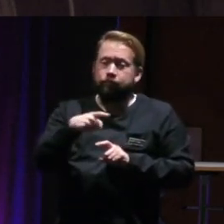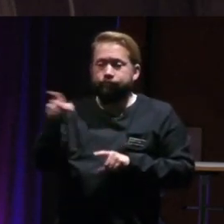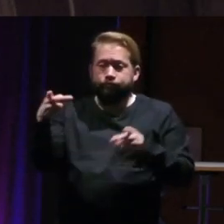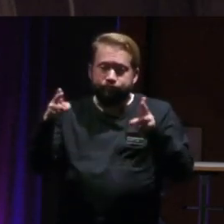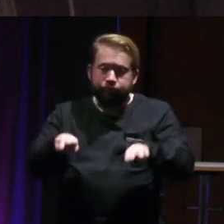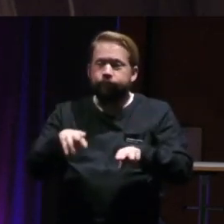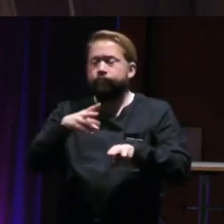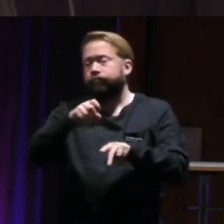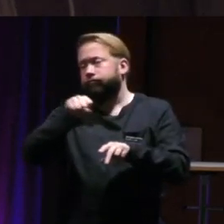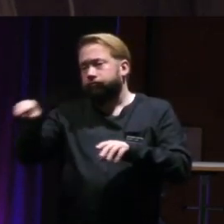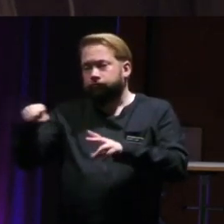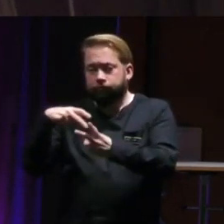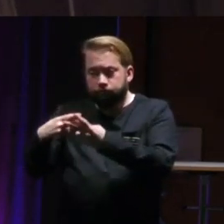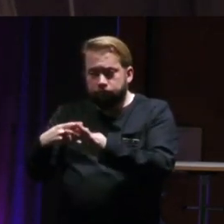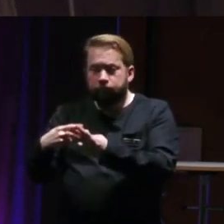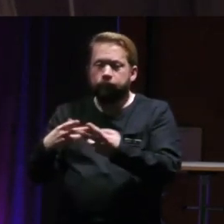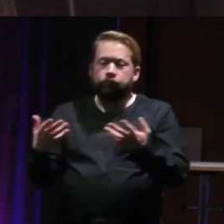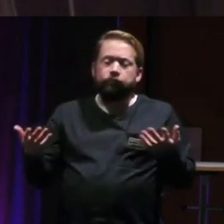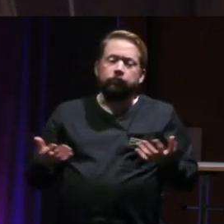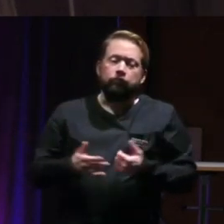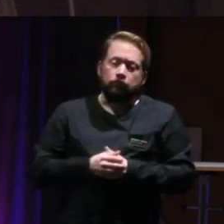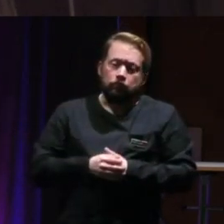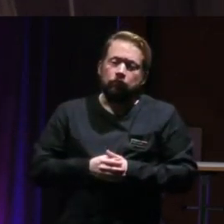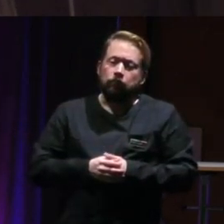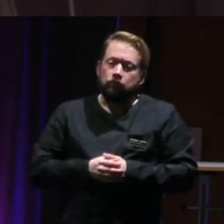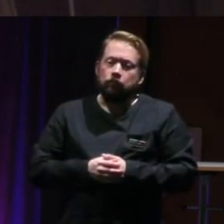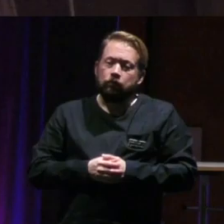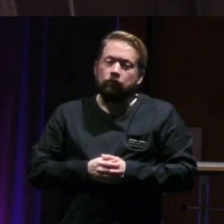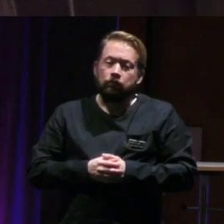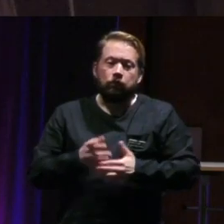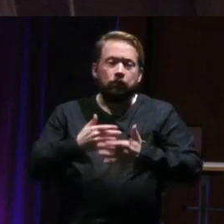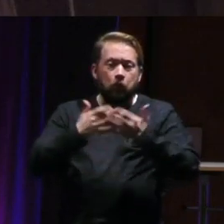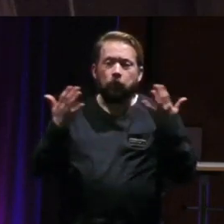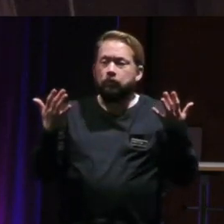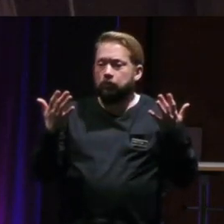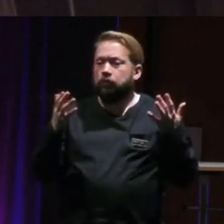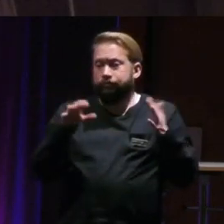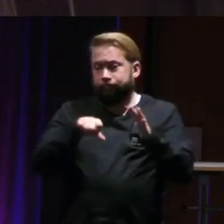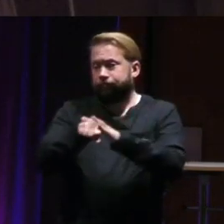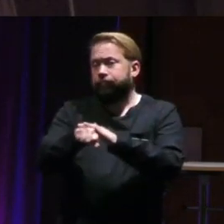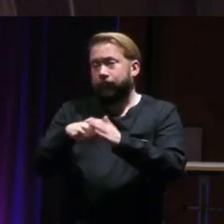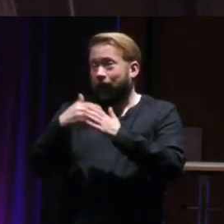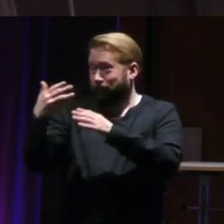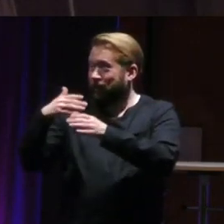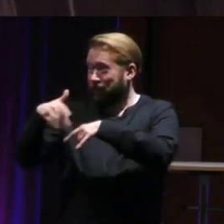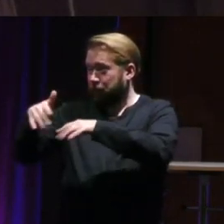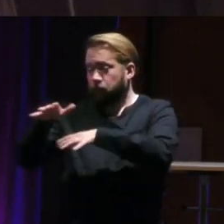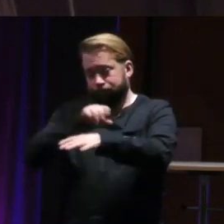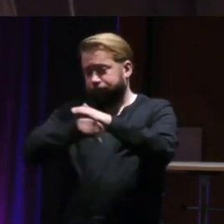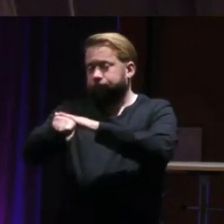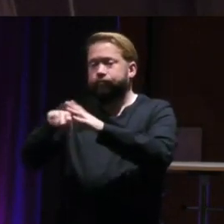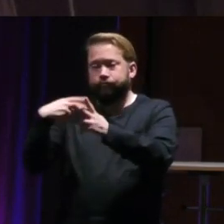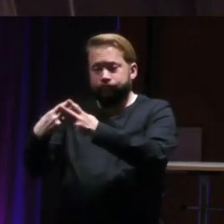for several years. A lot of people were actually jailed after this protest.